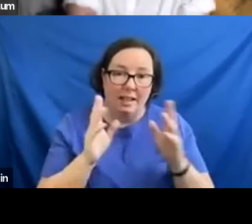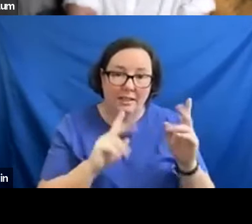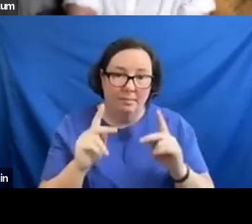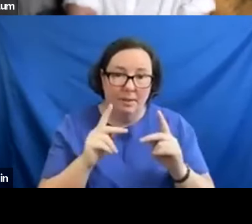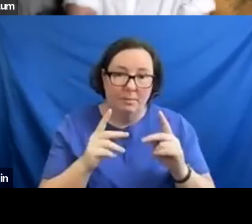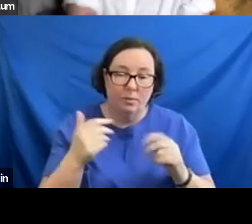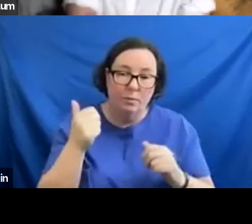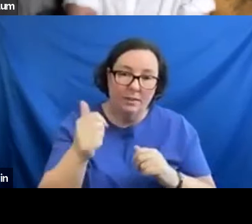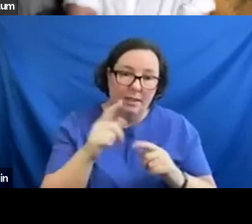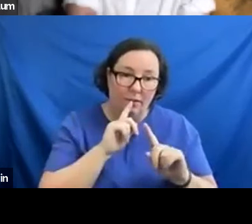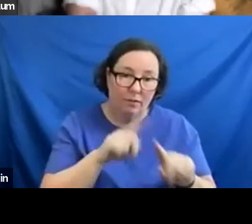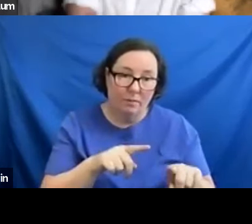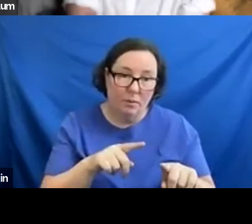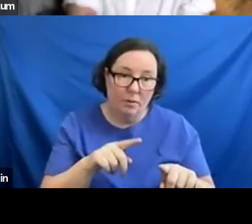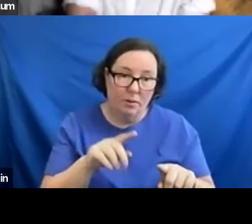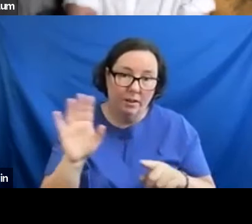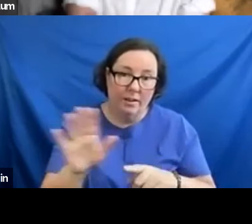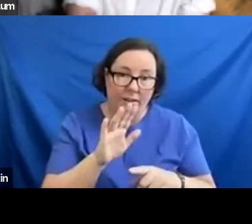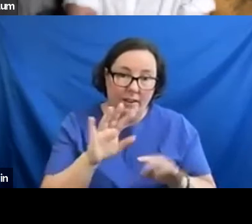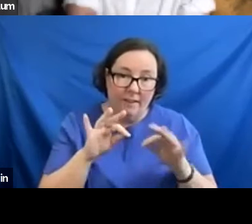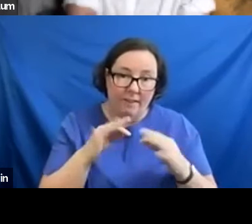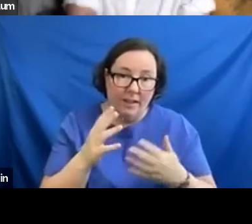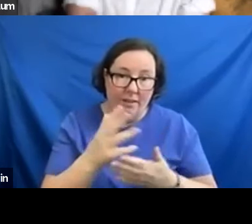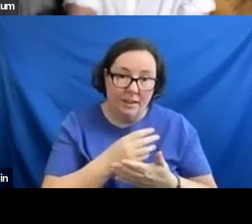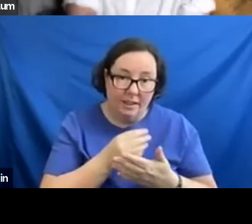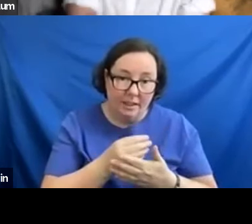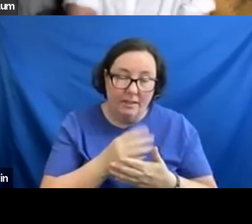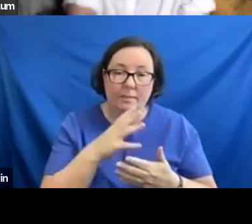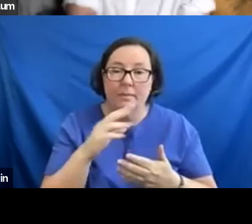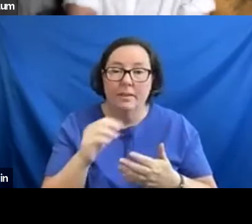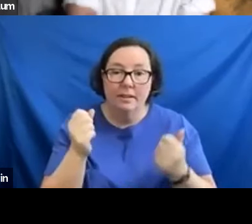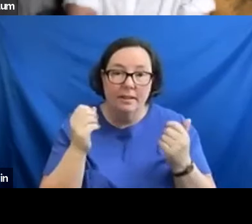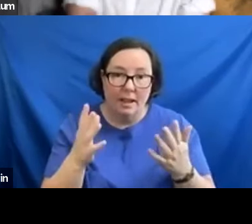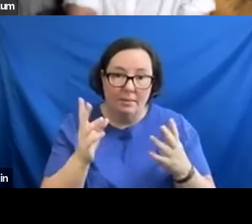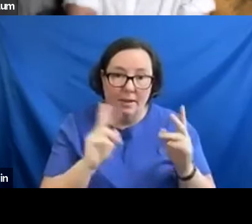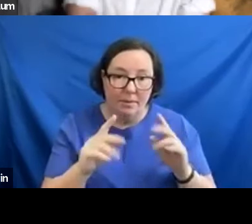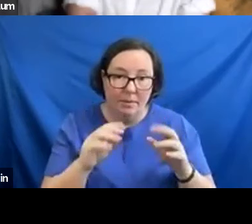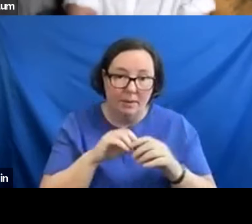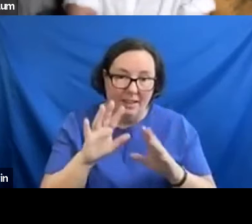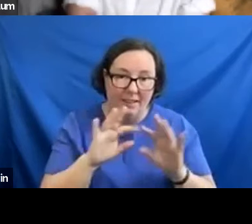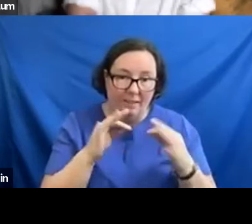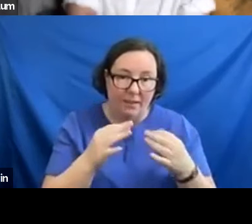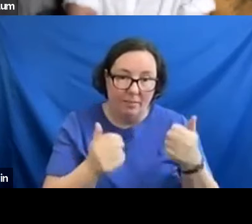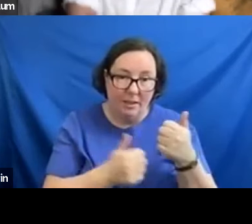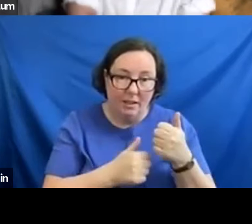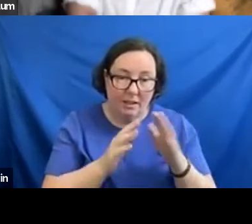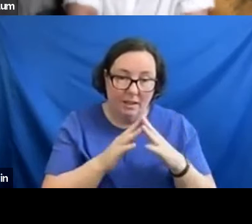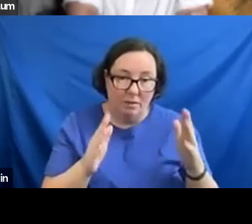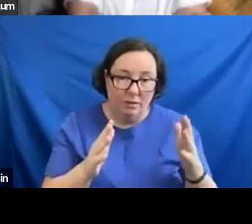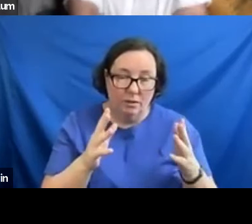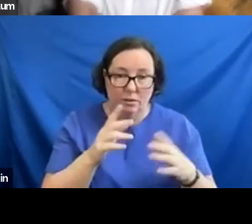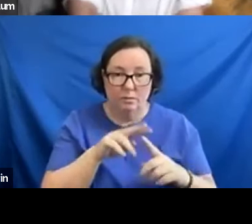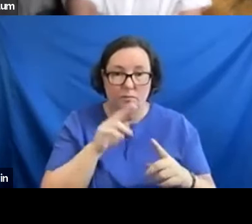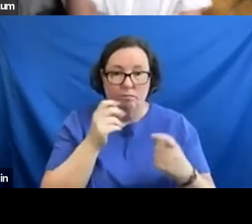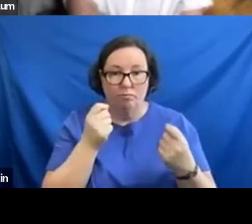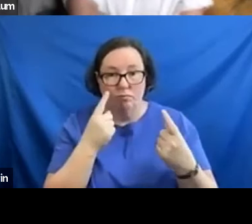to self-report their family income and how many people are in their family so that we get a sense